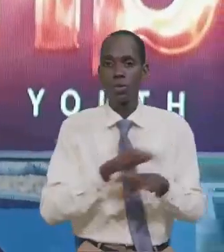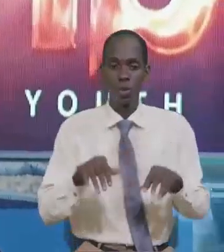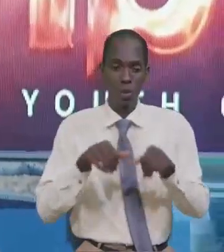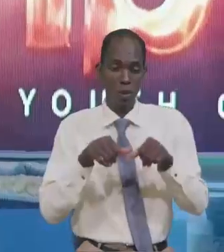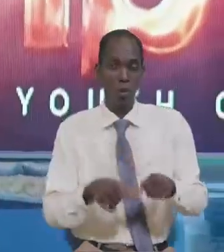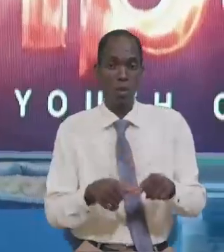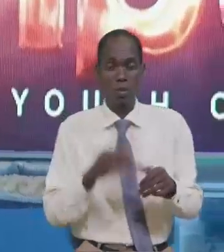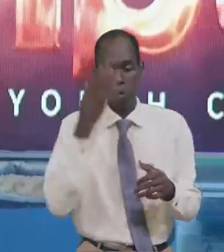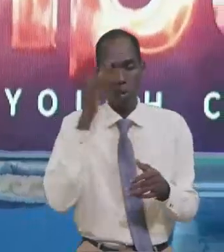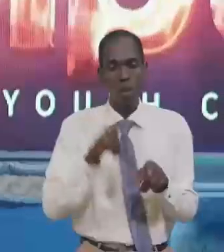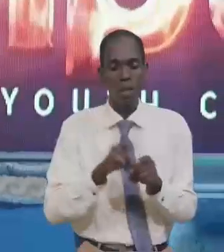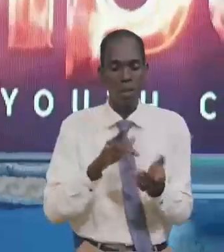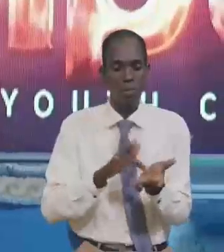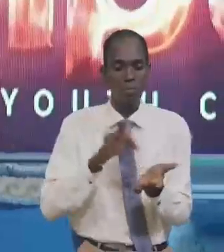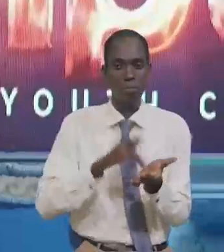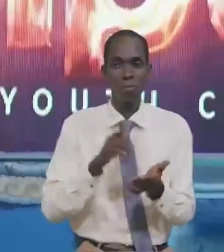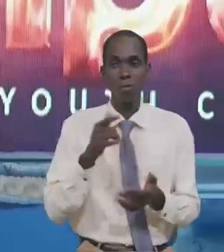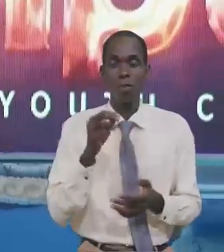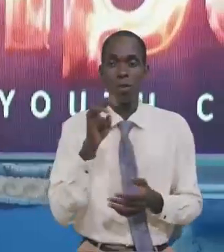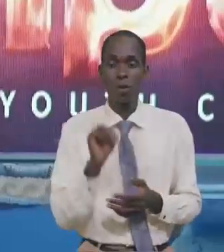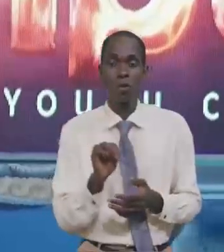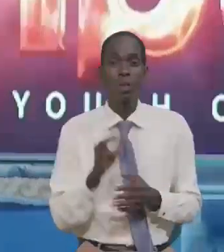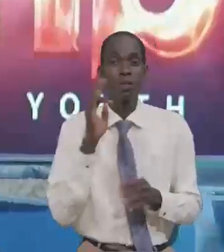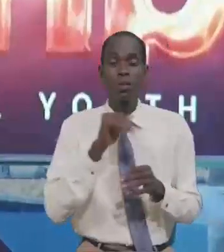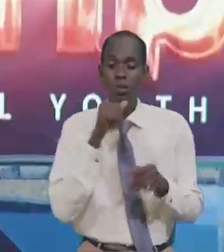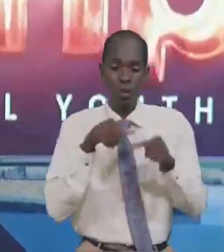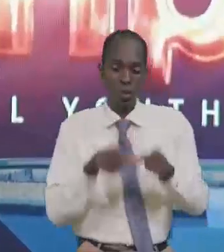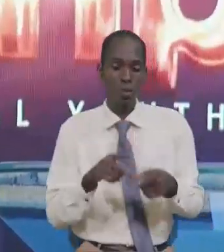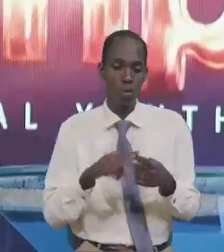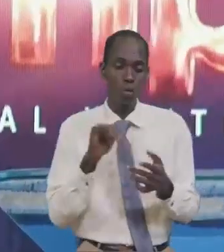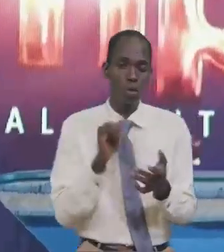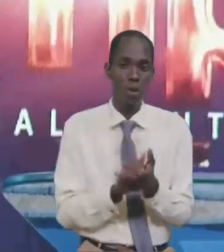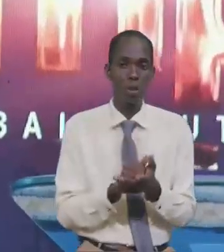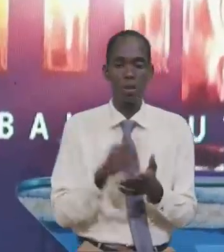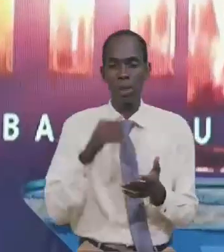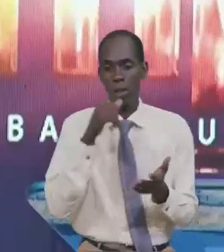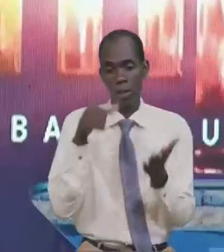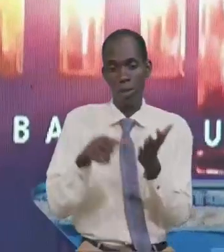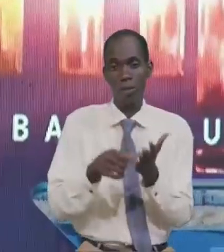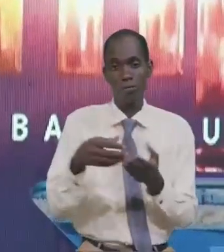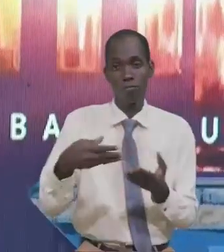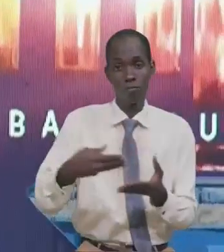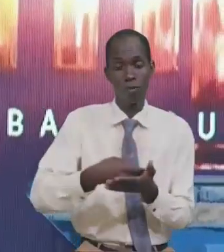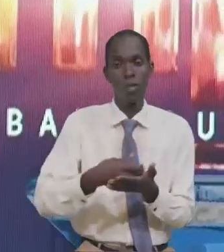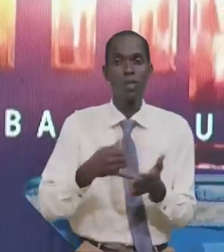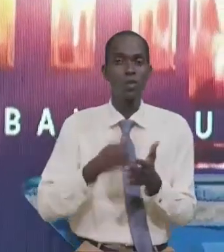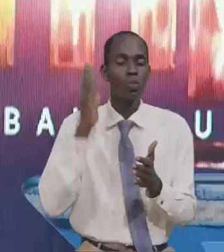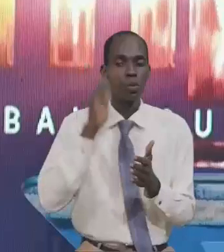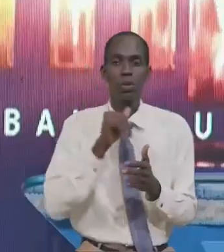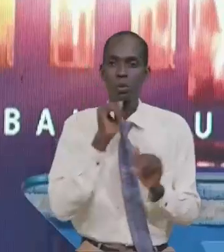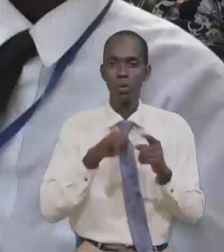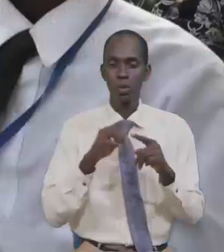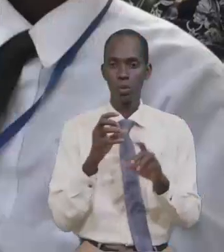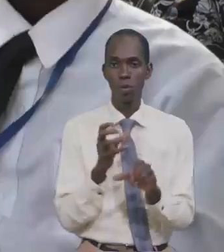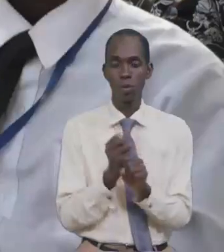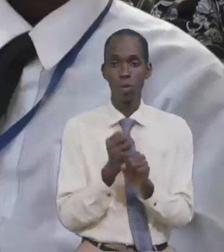you persevere in it with motivation, knowing that your life will amount to something. Your life